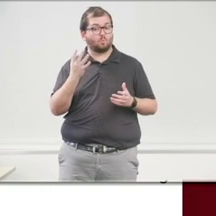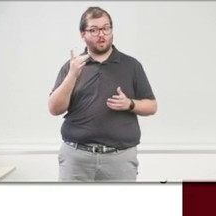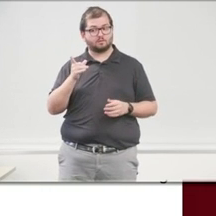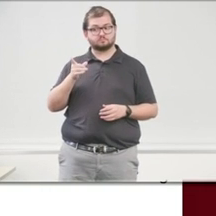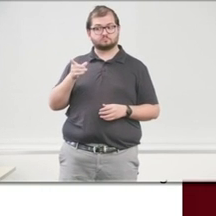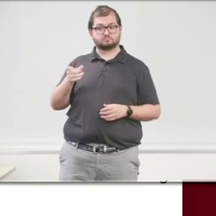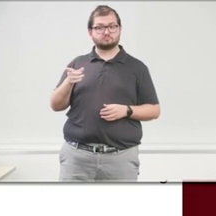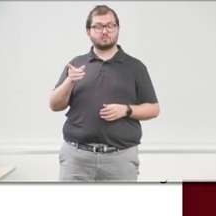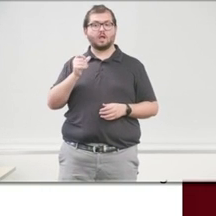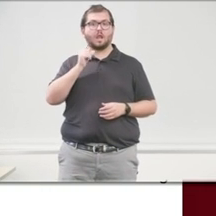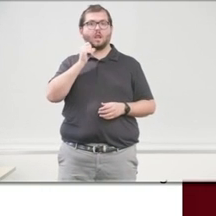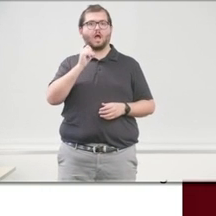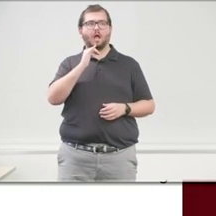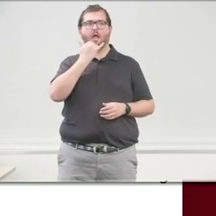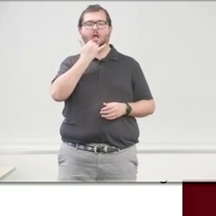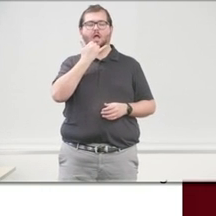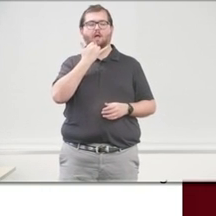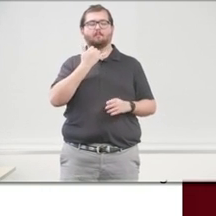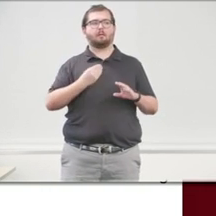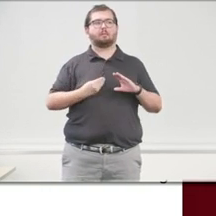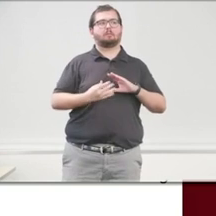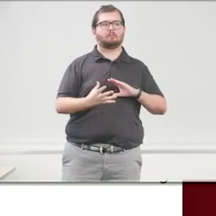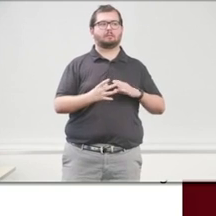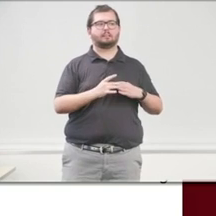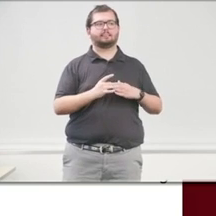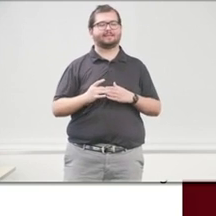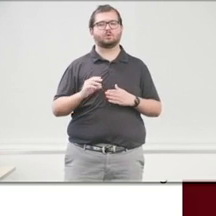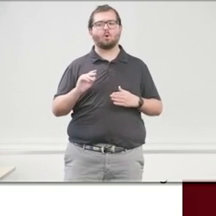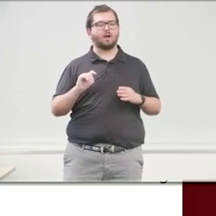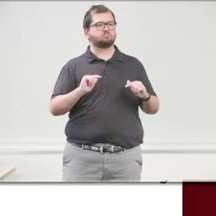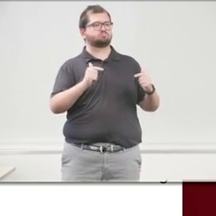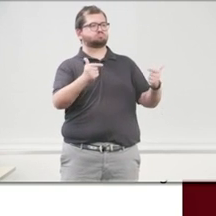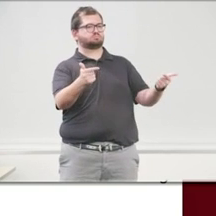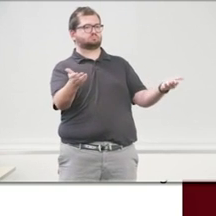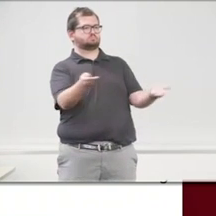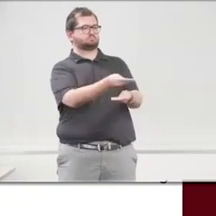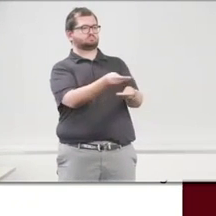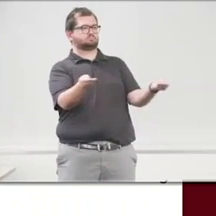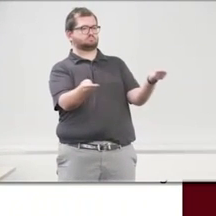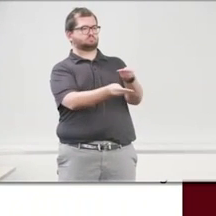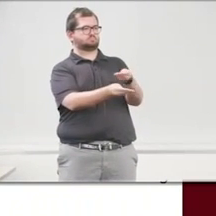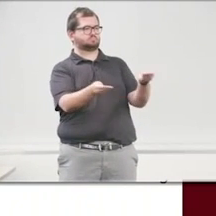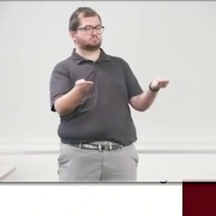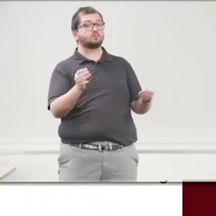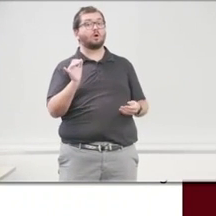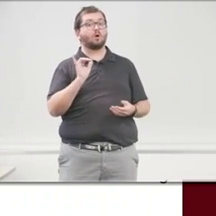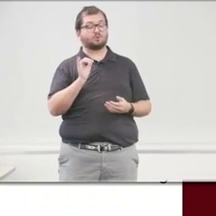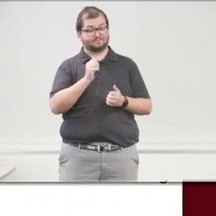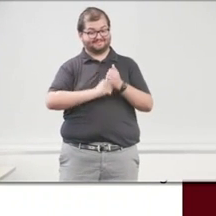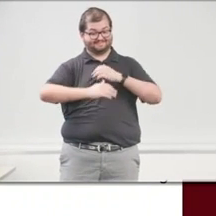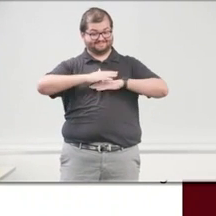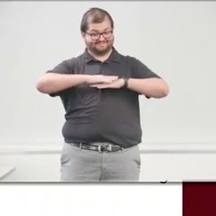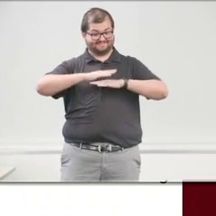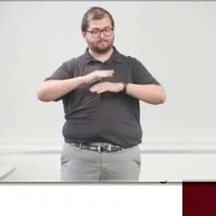didn't unknowingly drive the conversation, but it gave more space for all the voices to be heard. In addition, we had a note taker at every table, again,